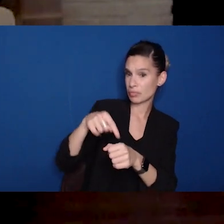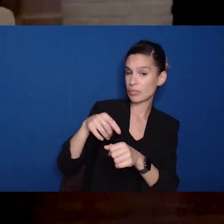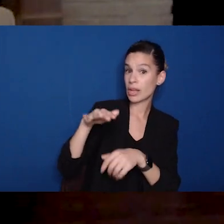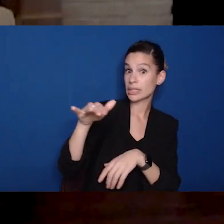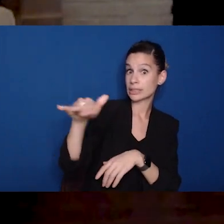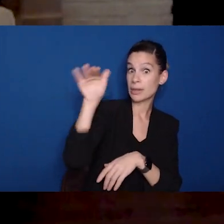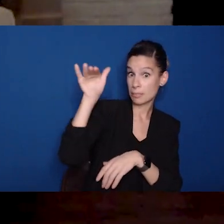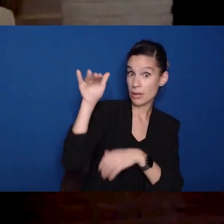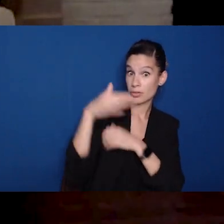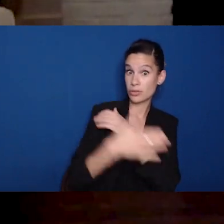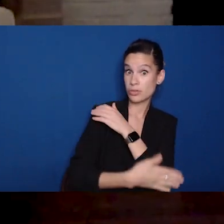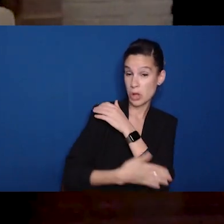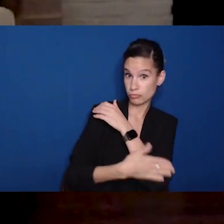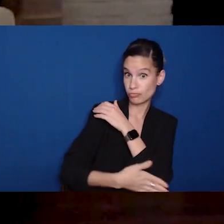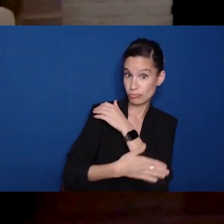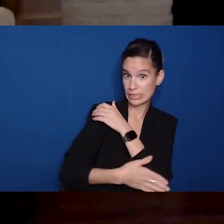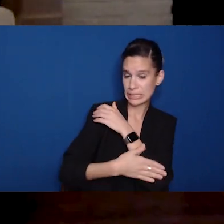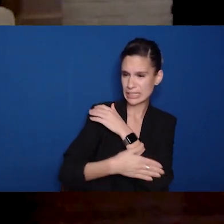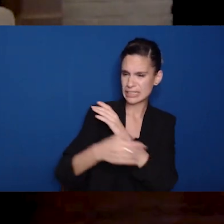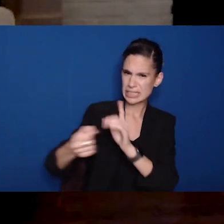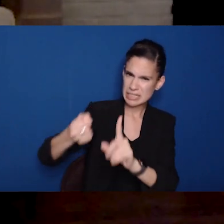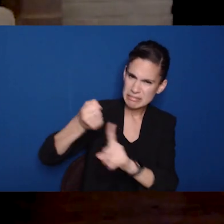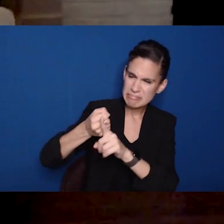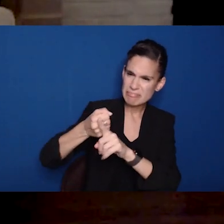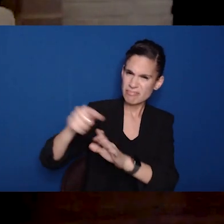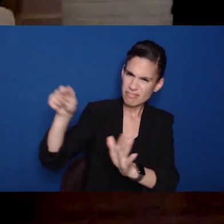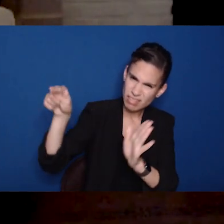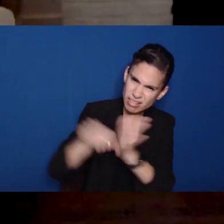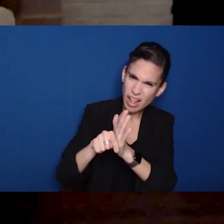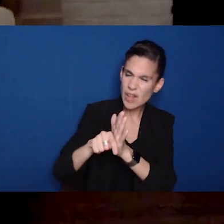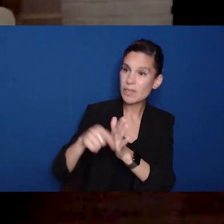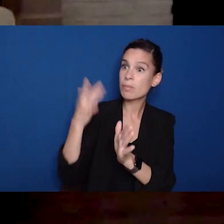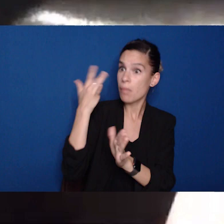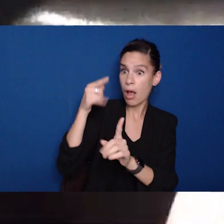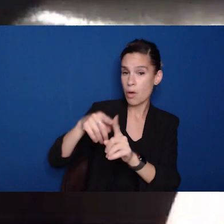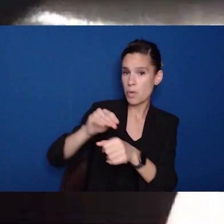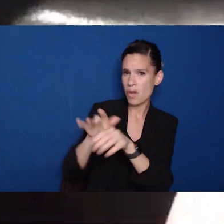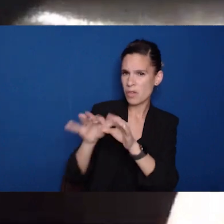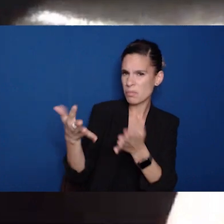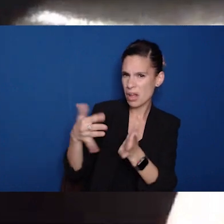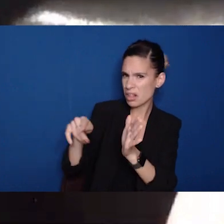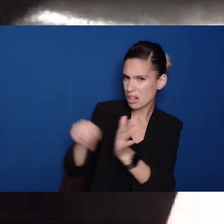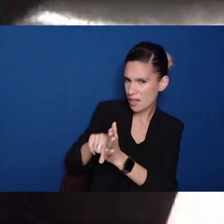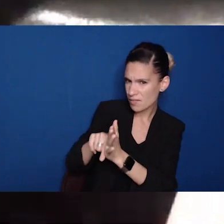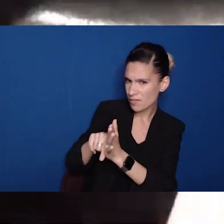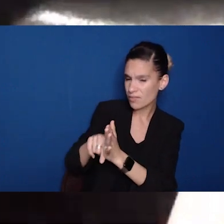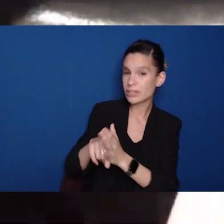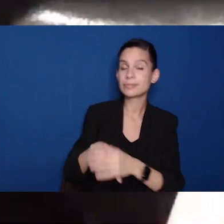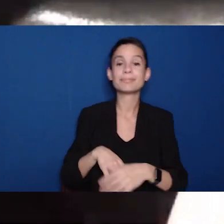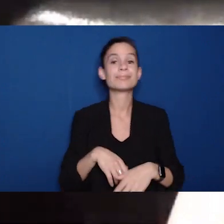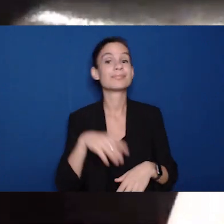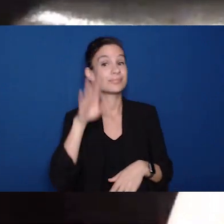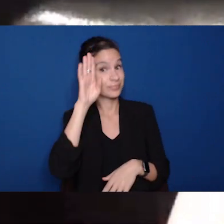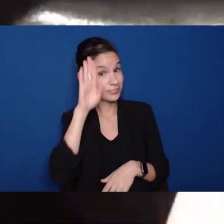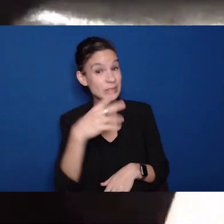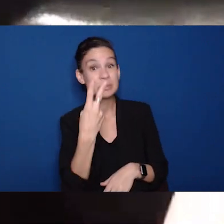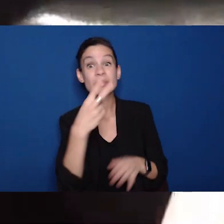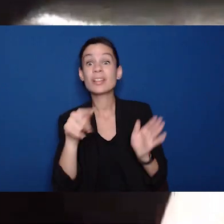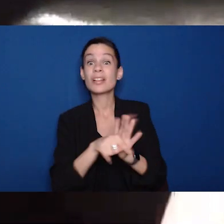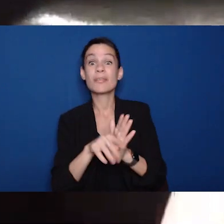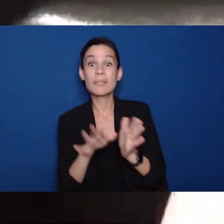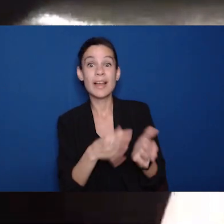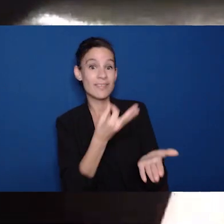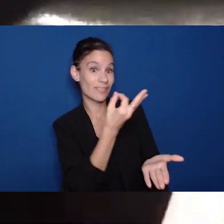happen in Zimbabwe based on, COVID-19 and its spread? Two things. Okay, financially,